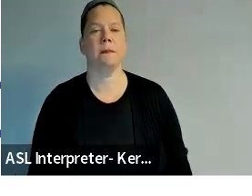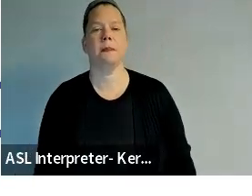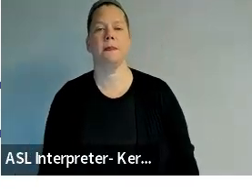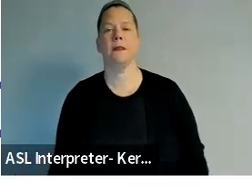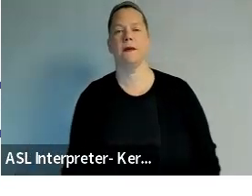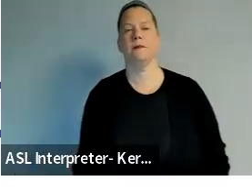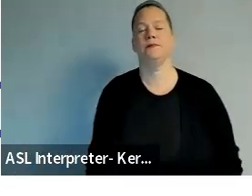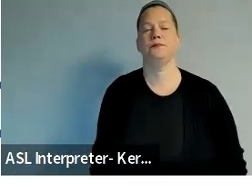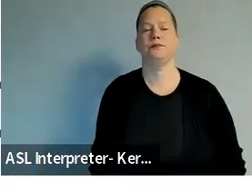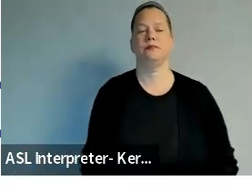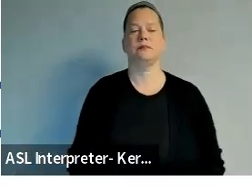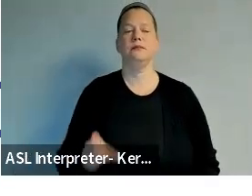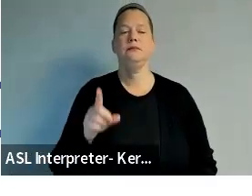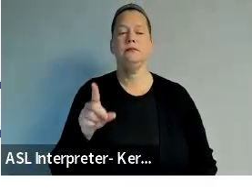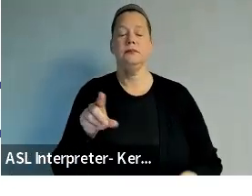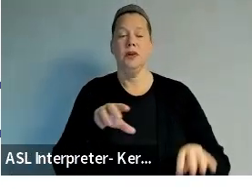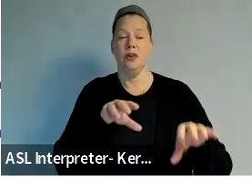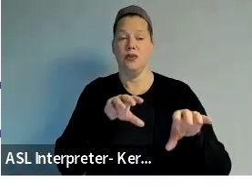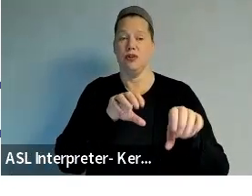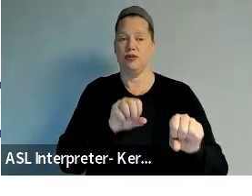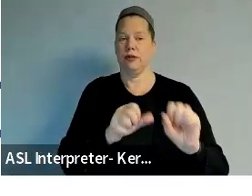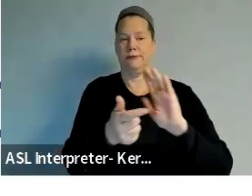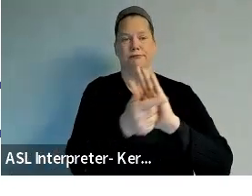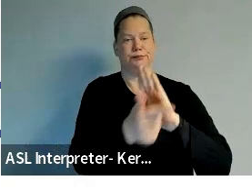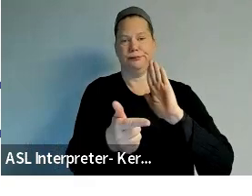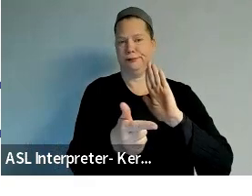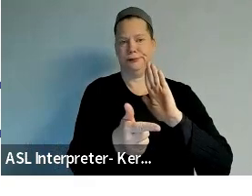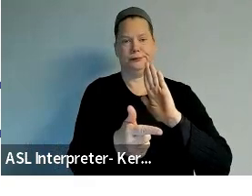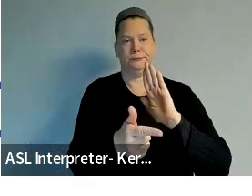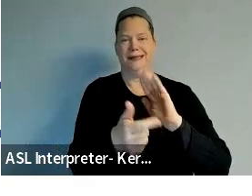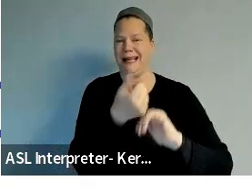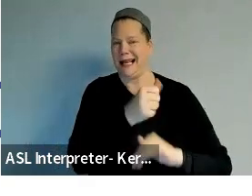Restraints are not allowed in any waiver program.